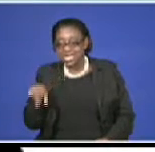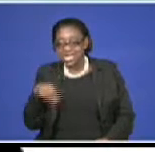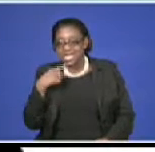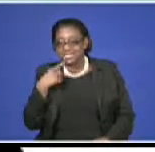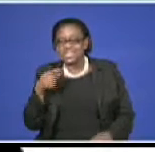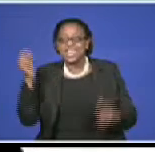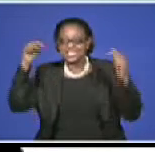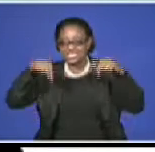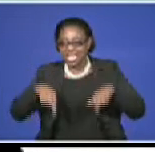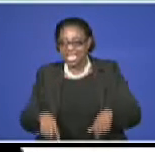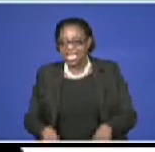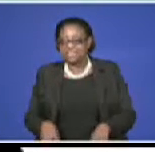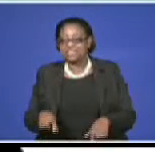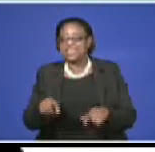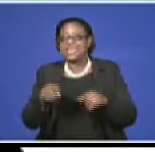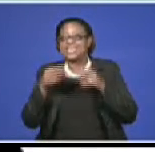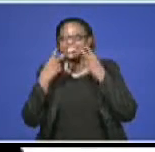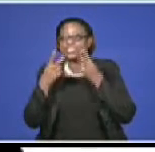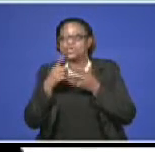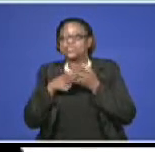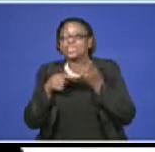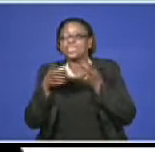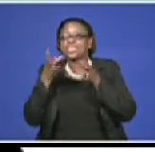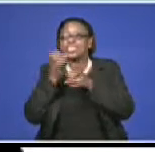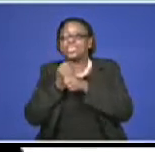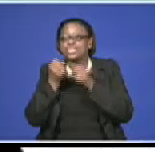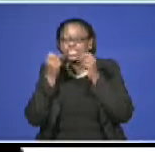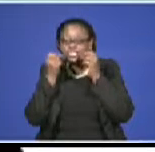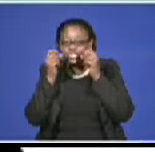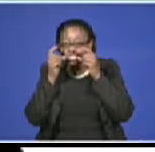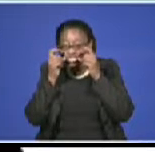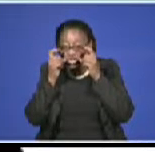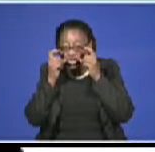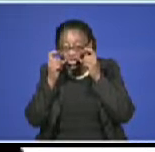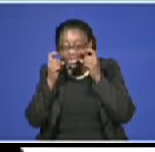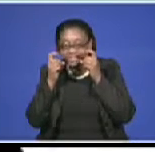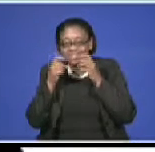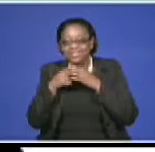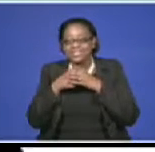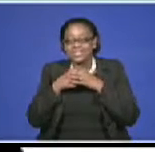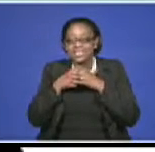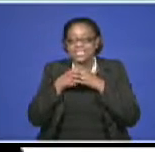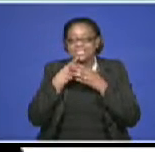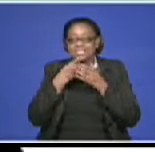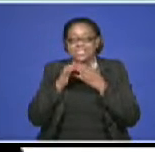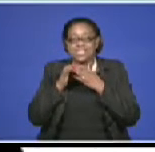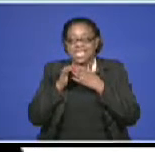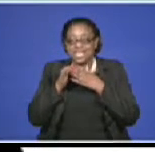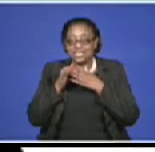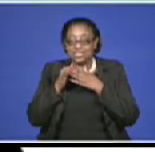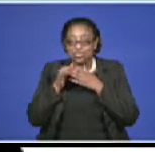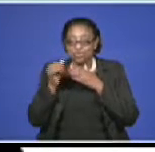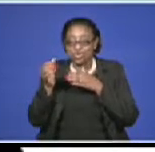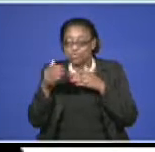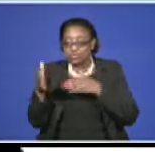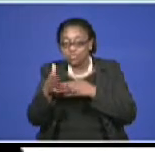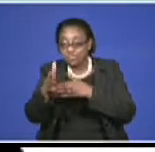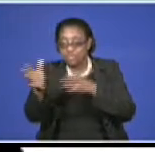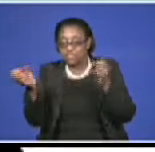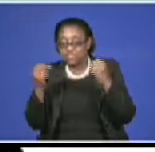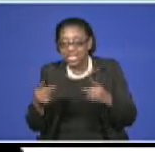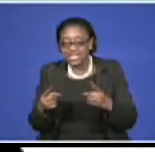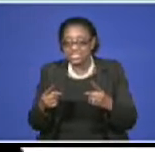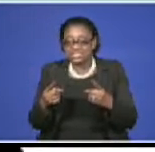down, like, let's see if we get a shot. And I wasn't able to even dive down as deep as I wanted to because it was moving so fast, so that's why I got the shot